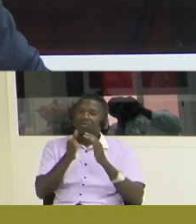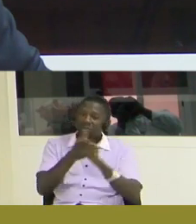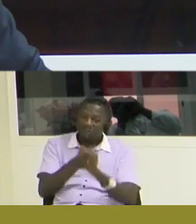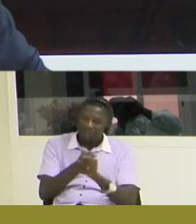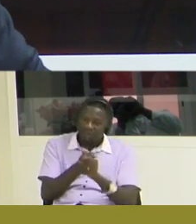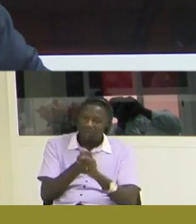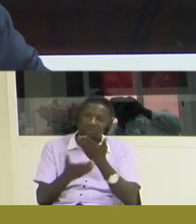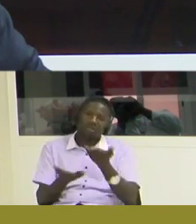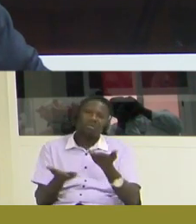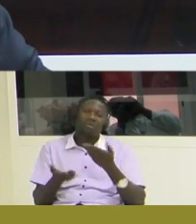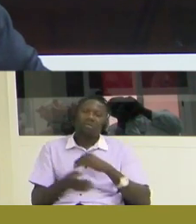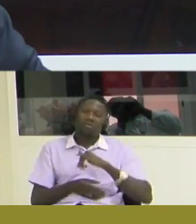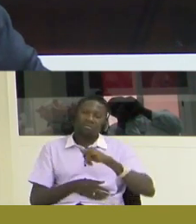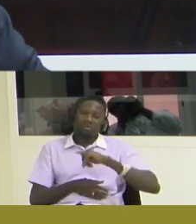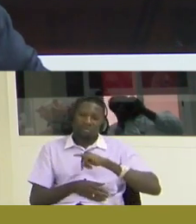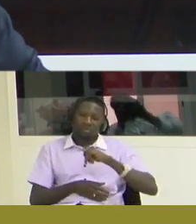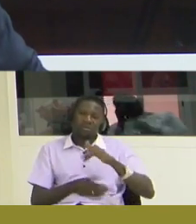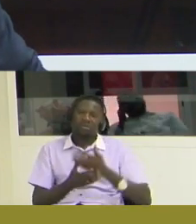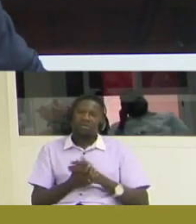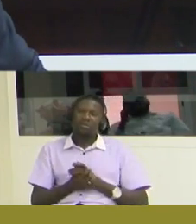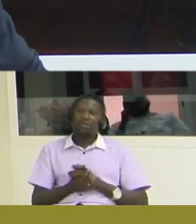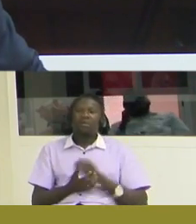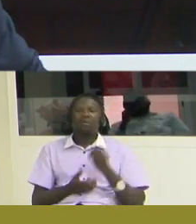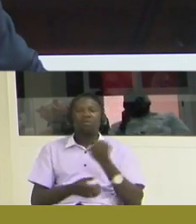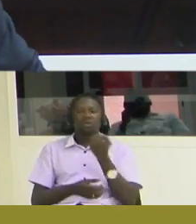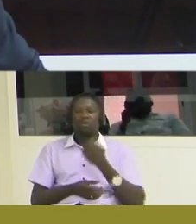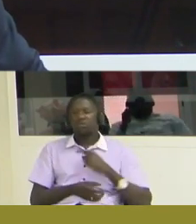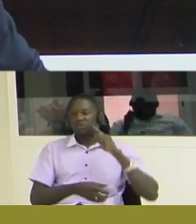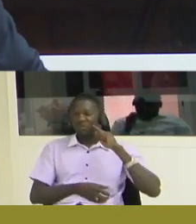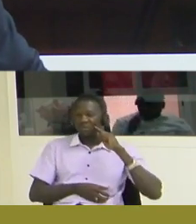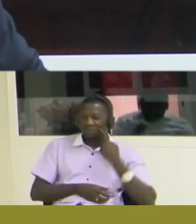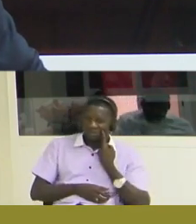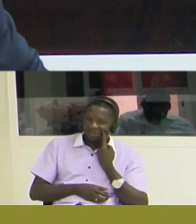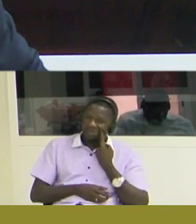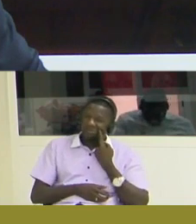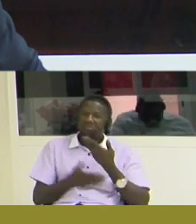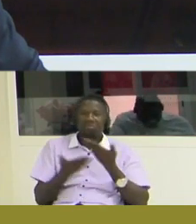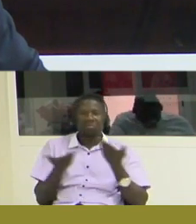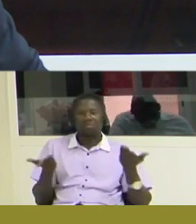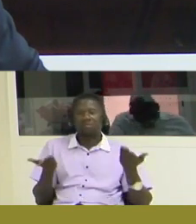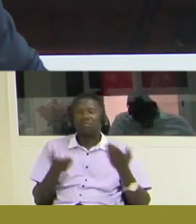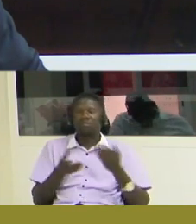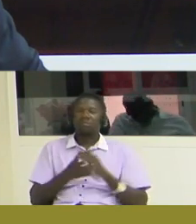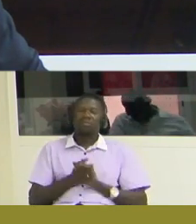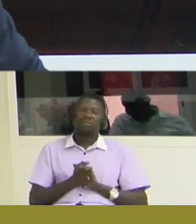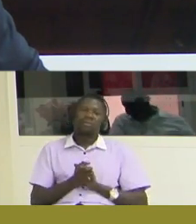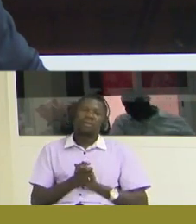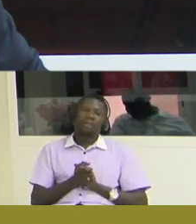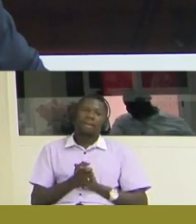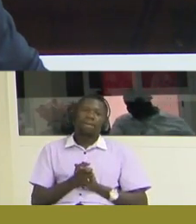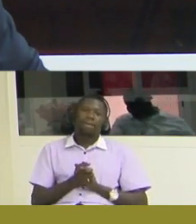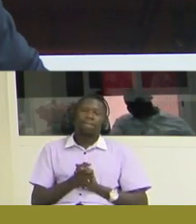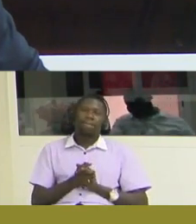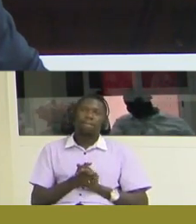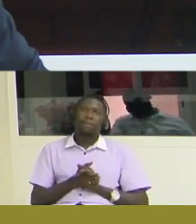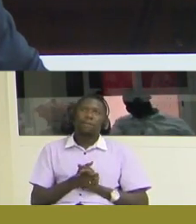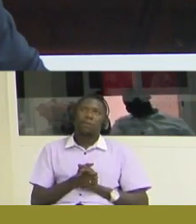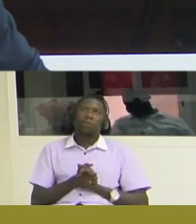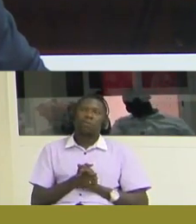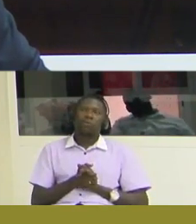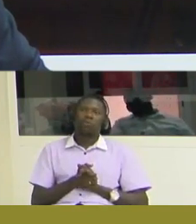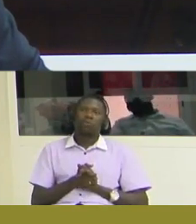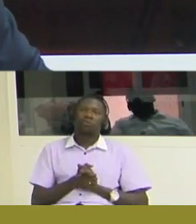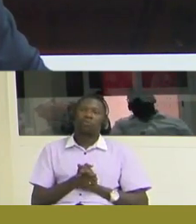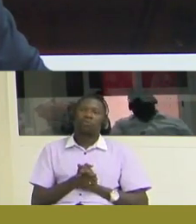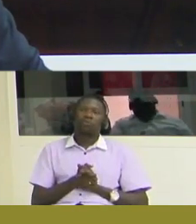in the began shall be a gross because of the shame and the feeling